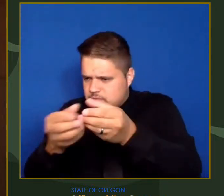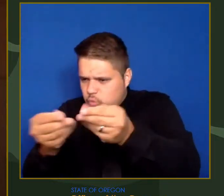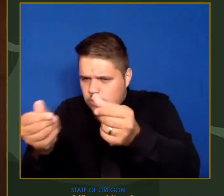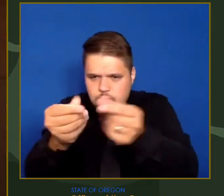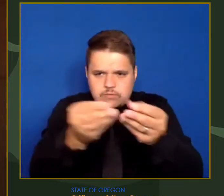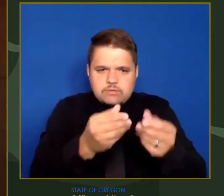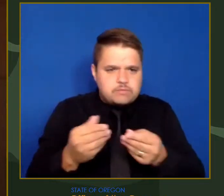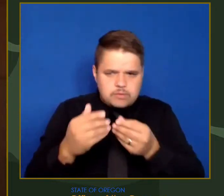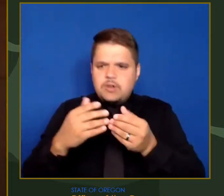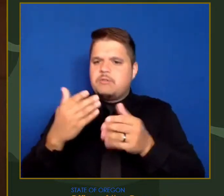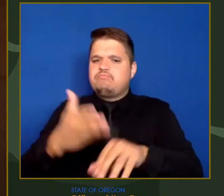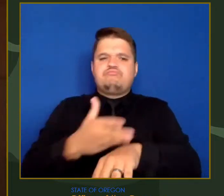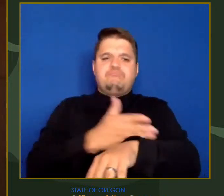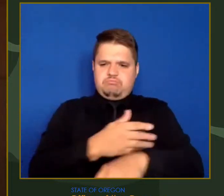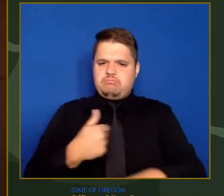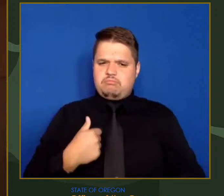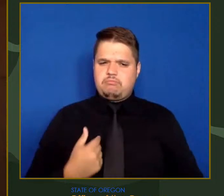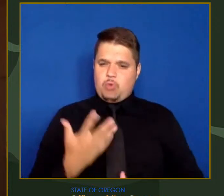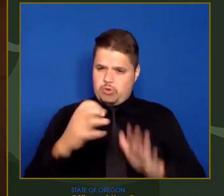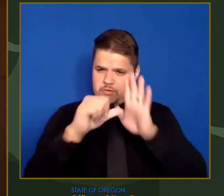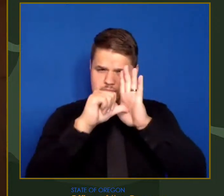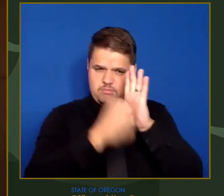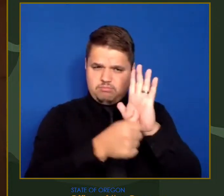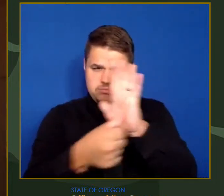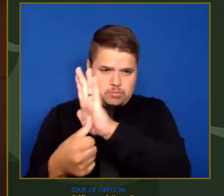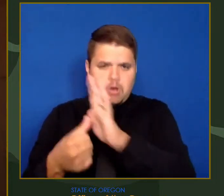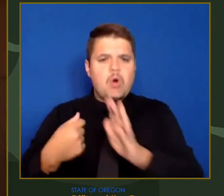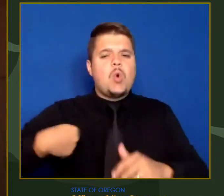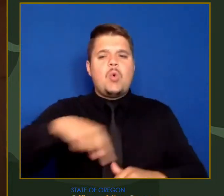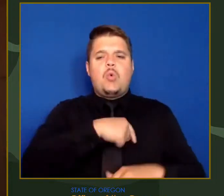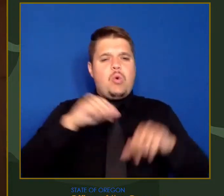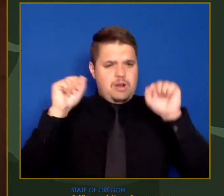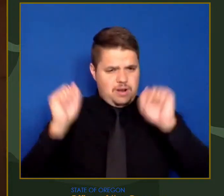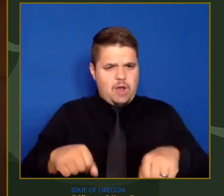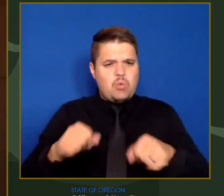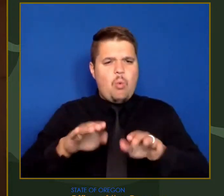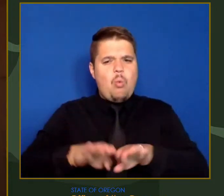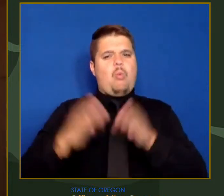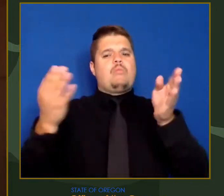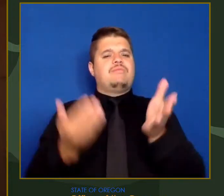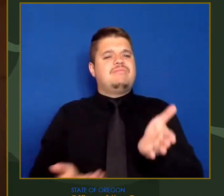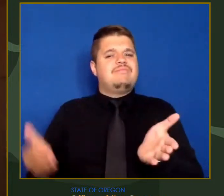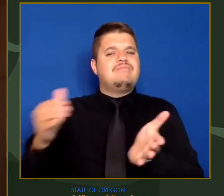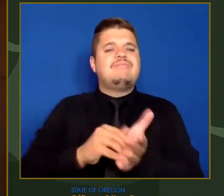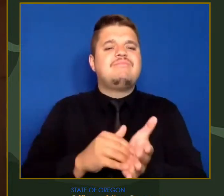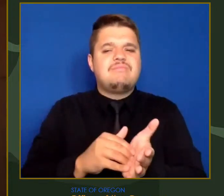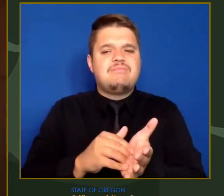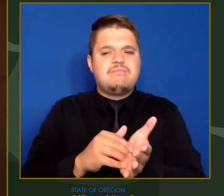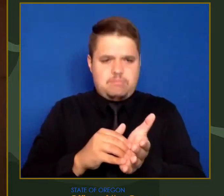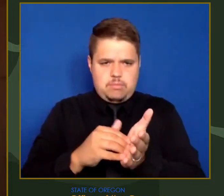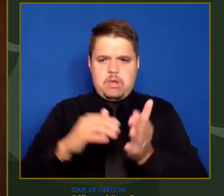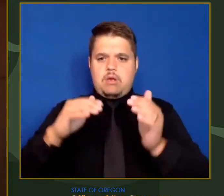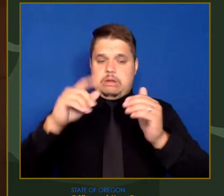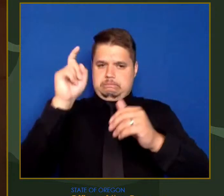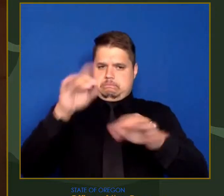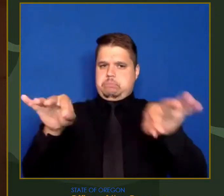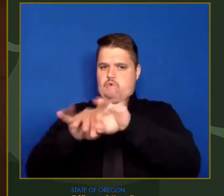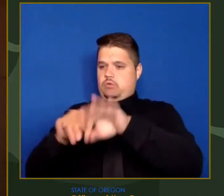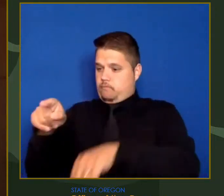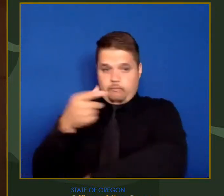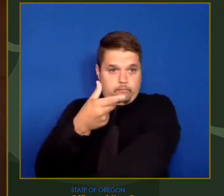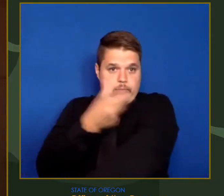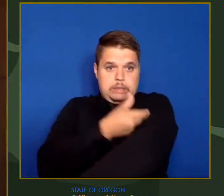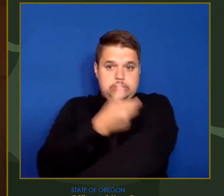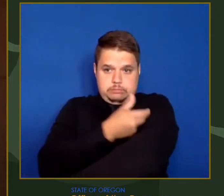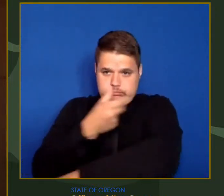able to reopen like this because of the efficacy of the vaccines. For those of you who are vaccinated, you've